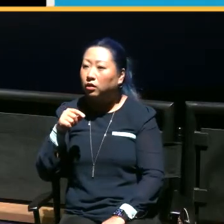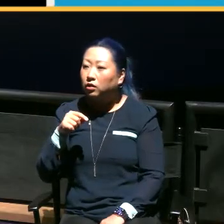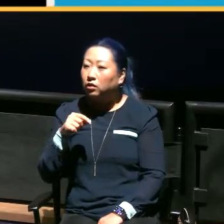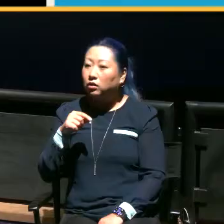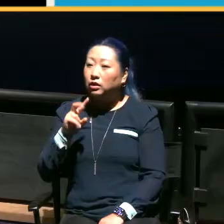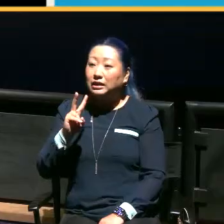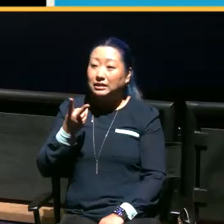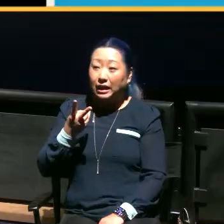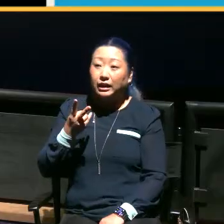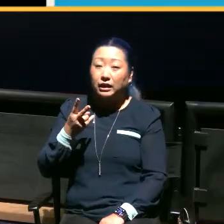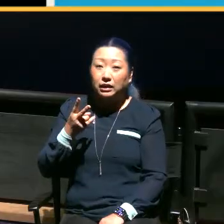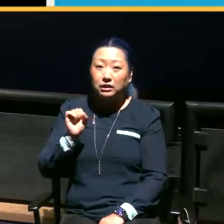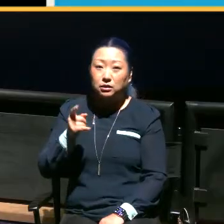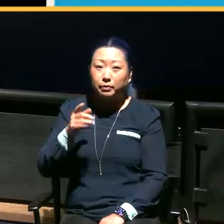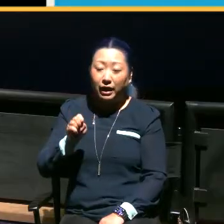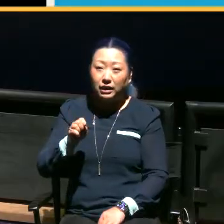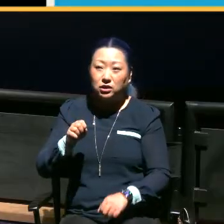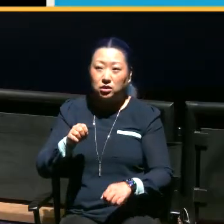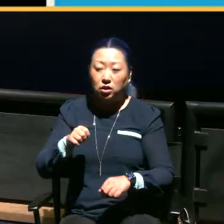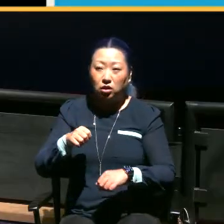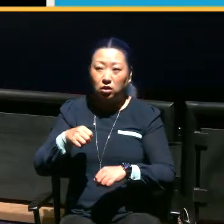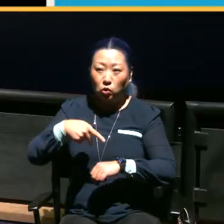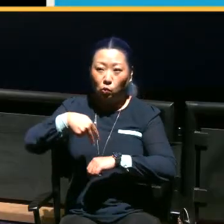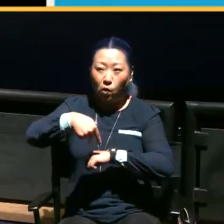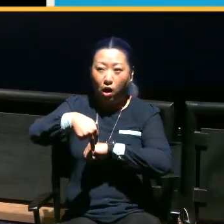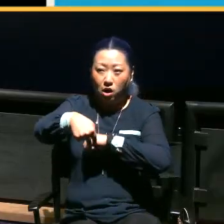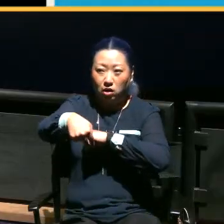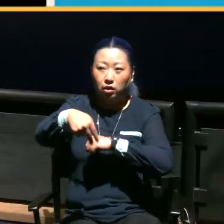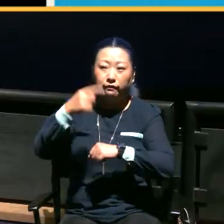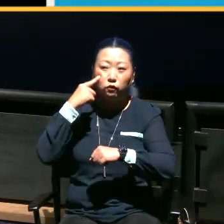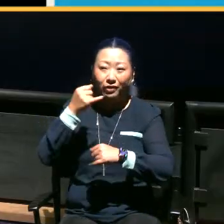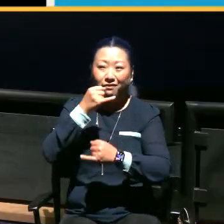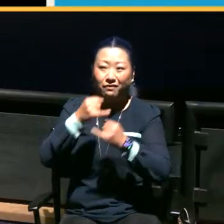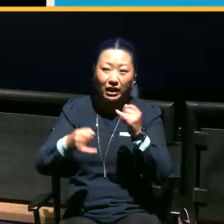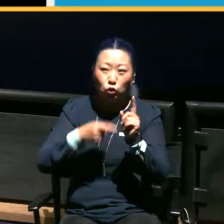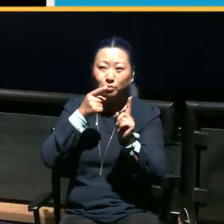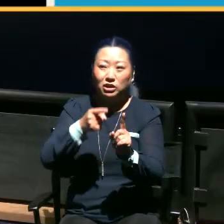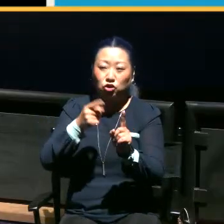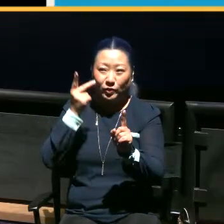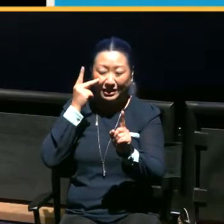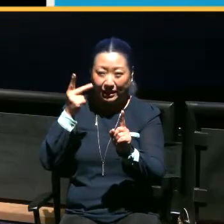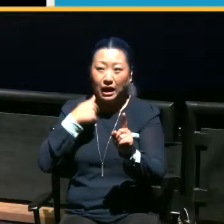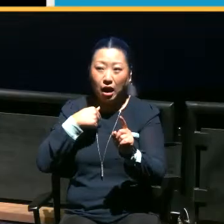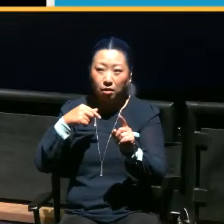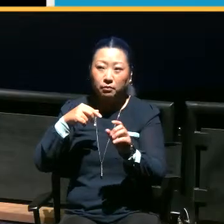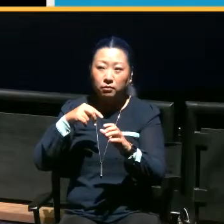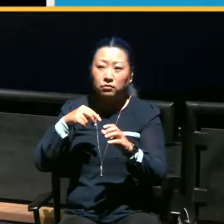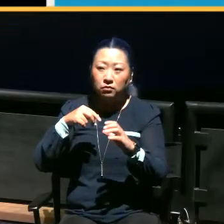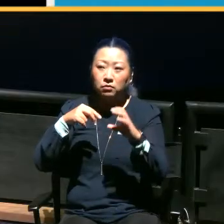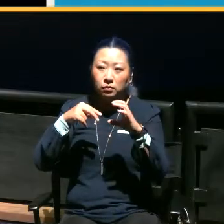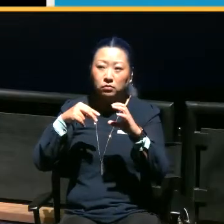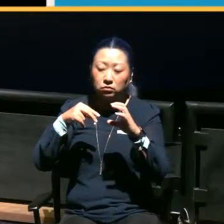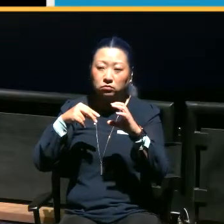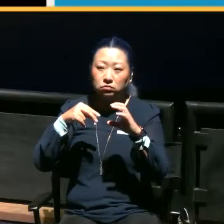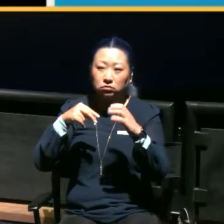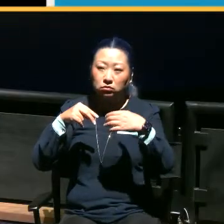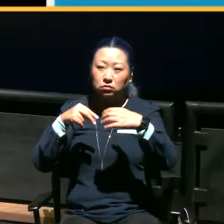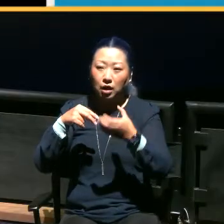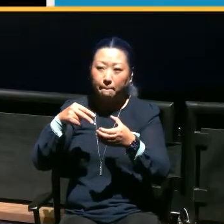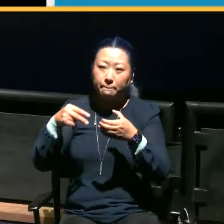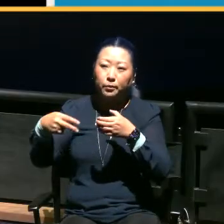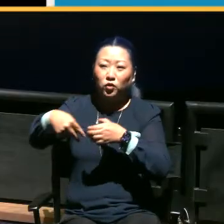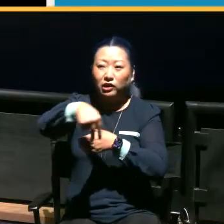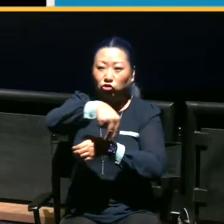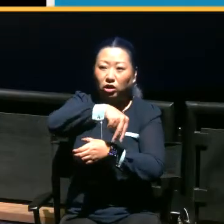second spacewalk of the mission on the final mission, and you can see I'm moving around. We're going to open the doors and do the